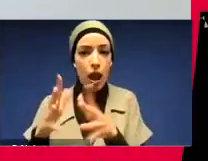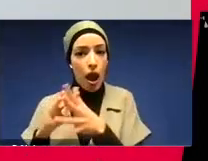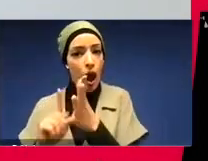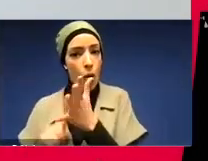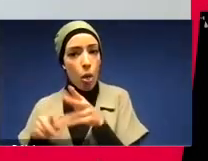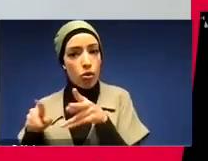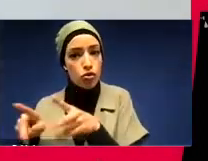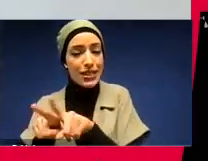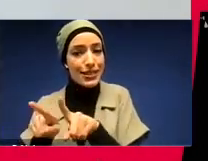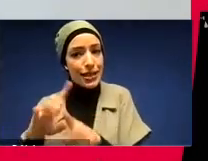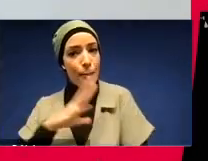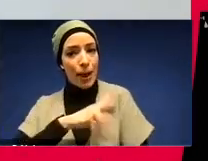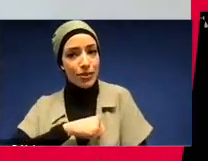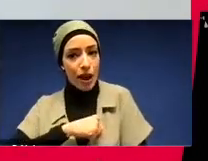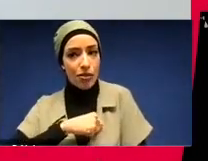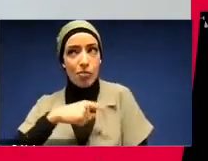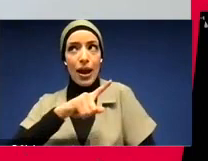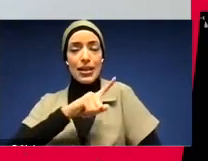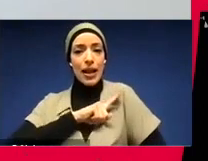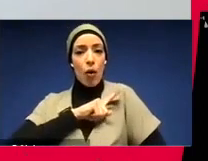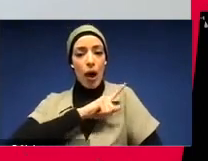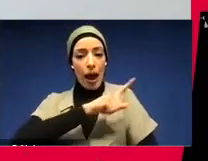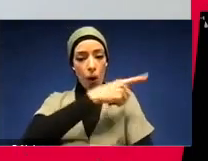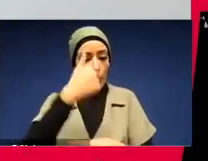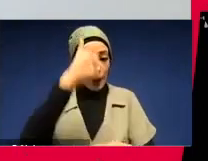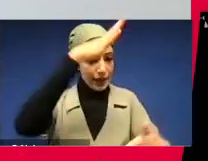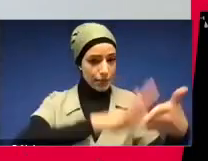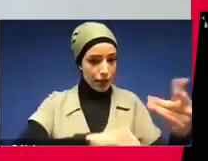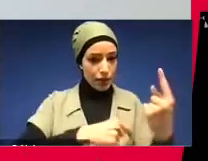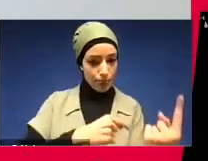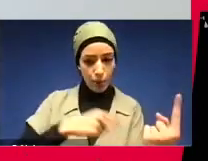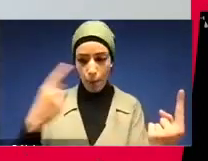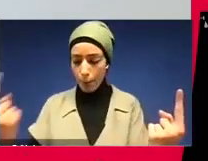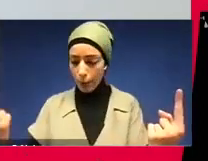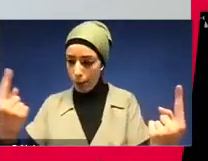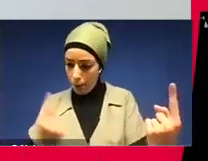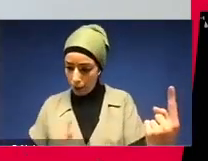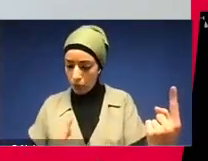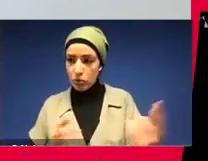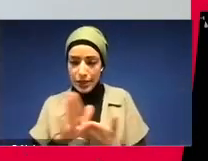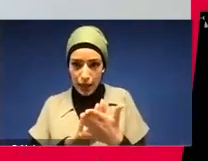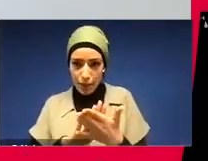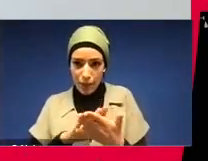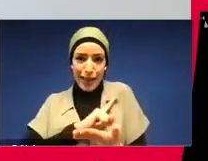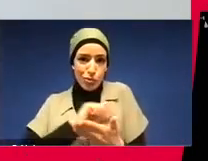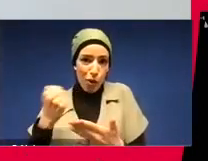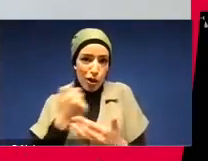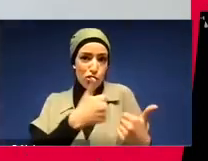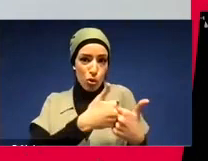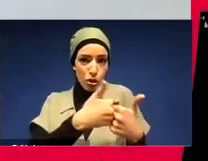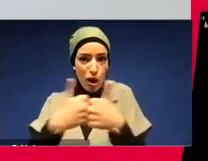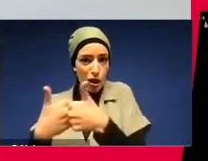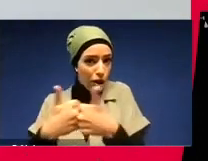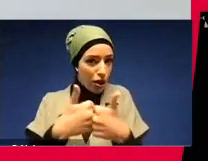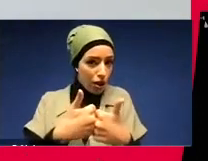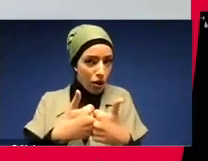the reason to show solidarity? What if we're not connected at all? What if I can't